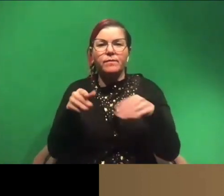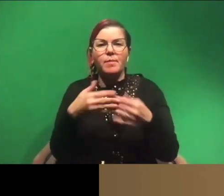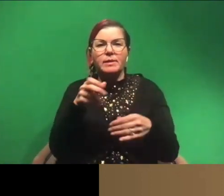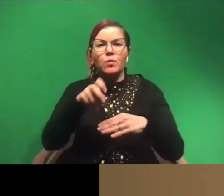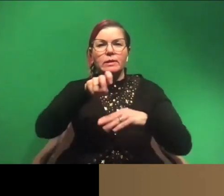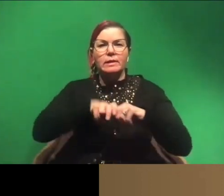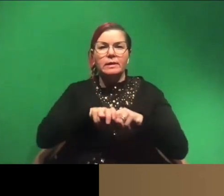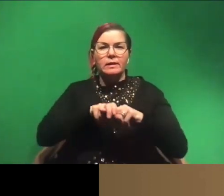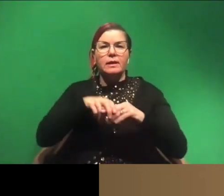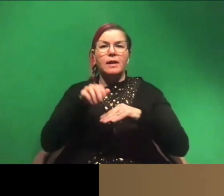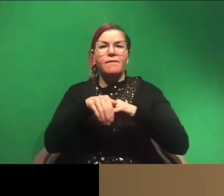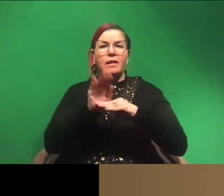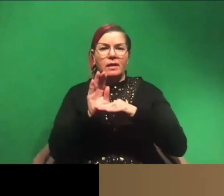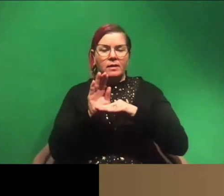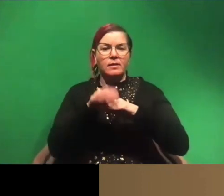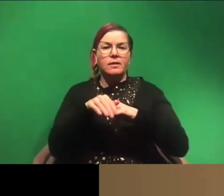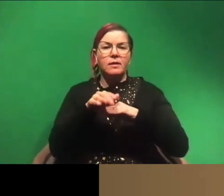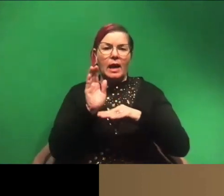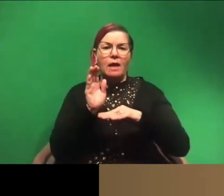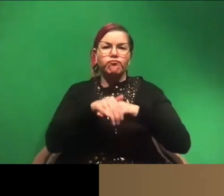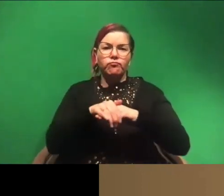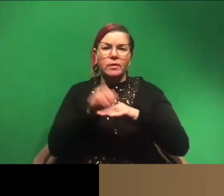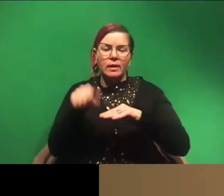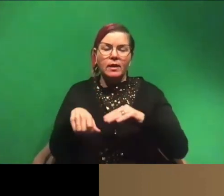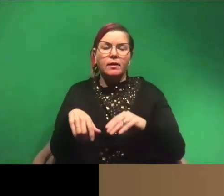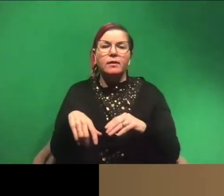and then it's got a lid on it so that it can stay closed. And then